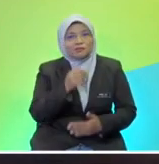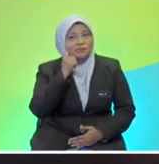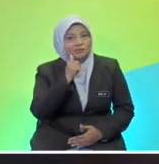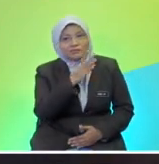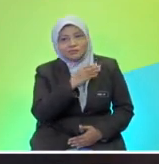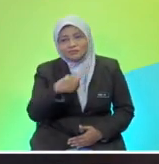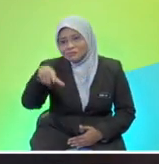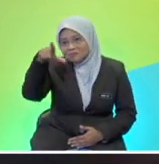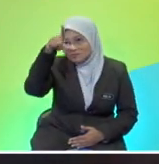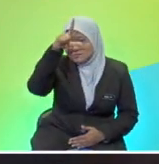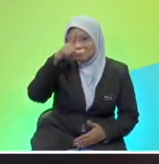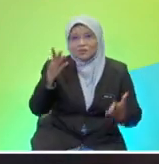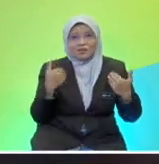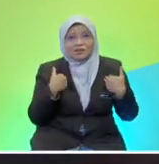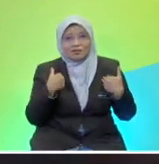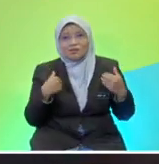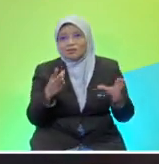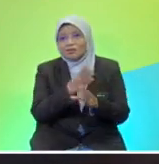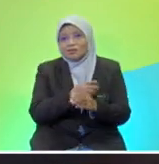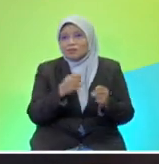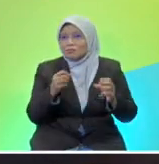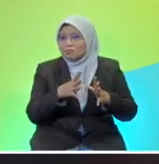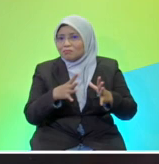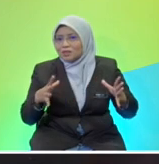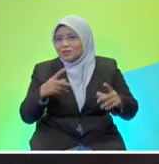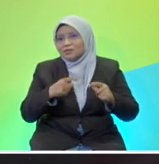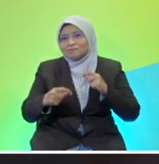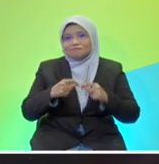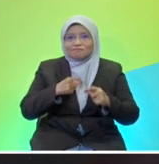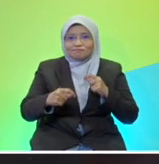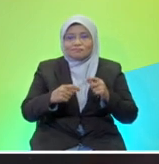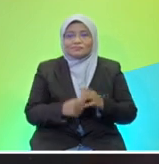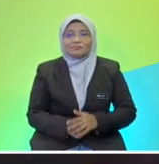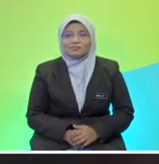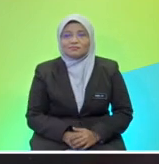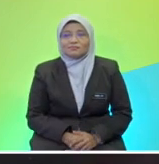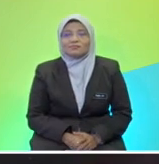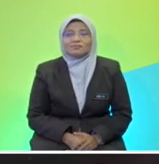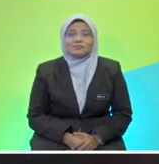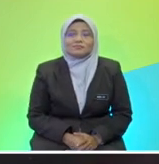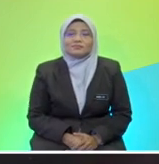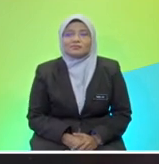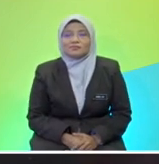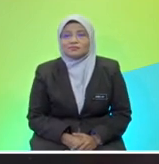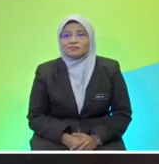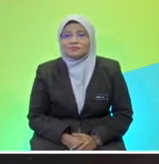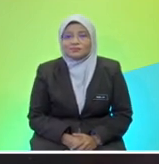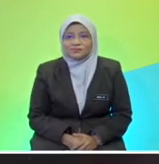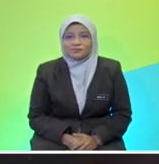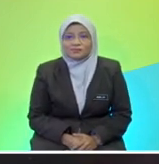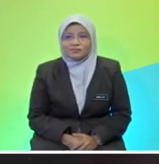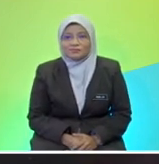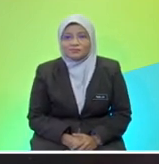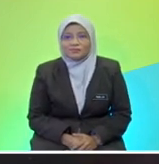all the boys have got a lot of lovely toys. I'm sure my friends at home have a lot of lovely toys